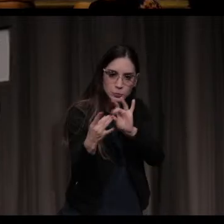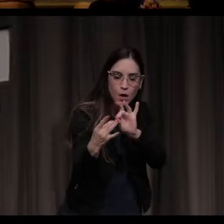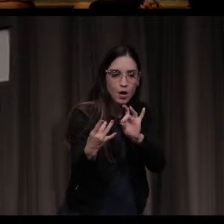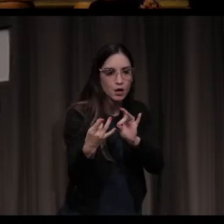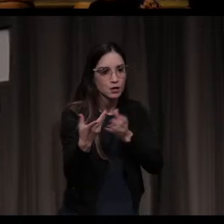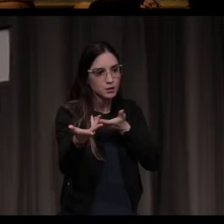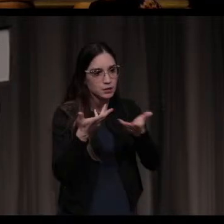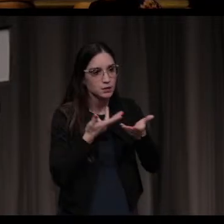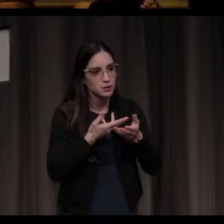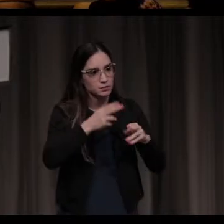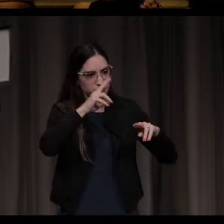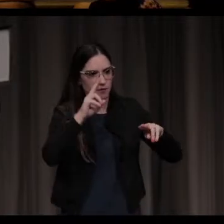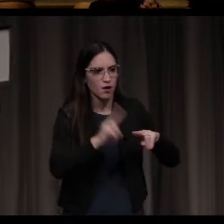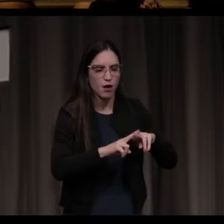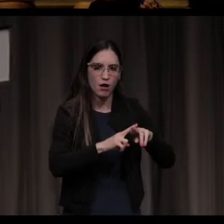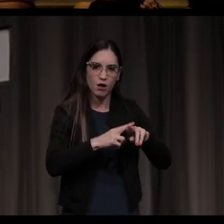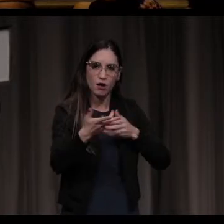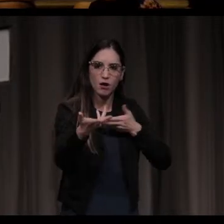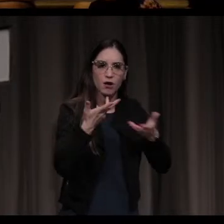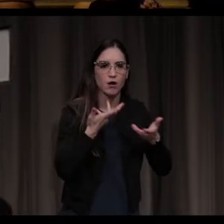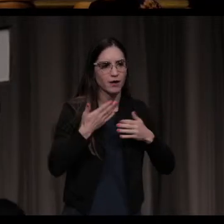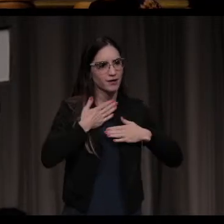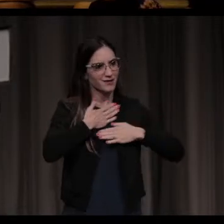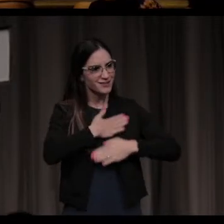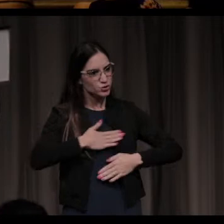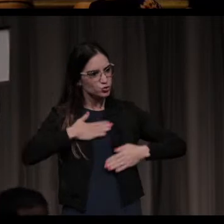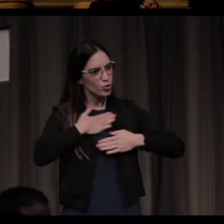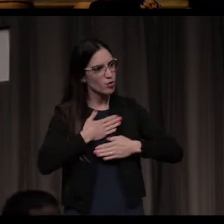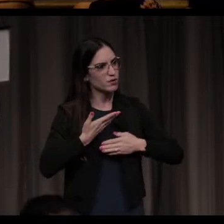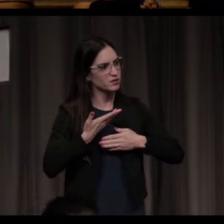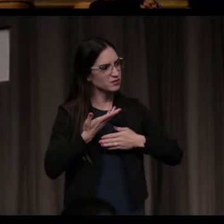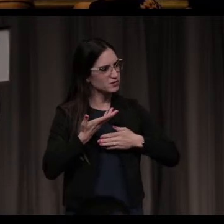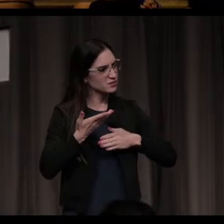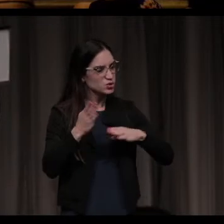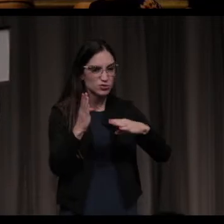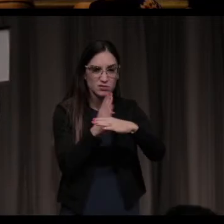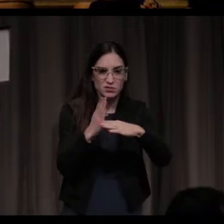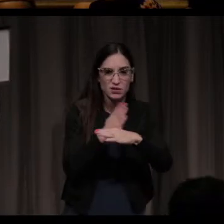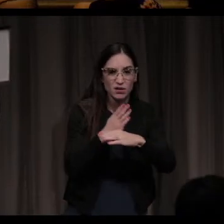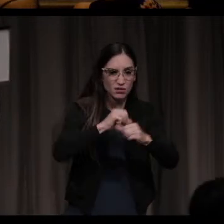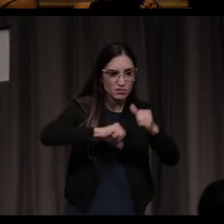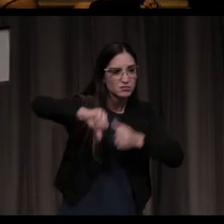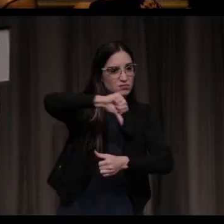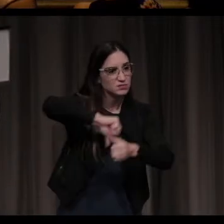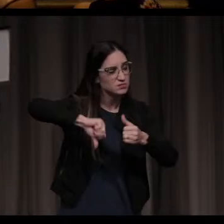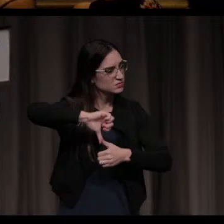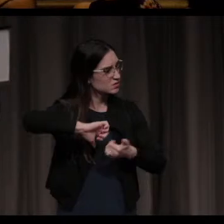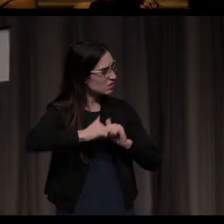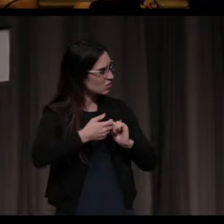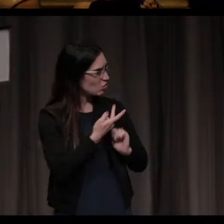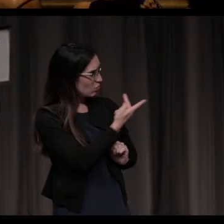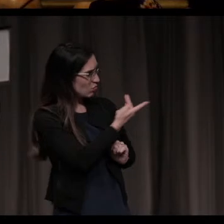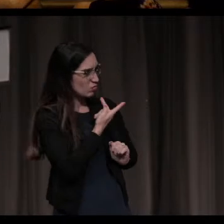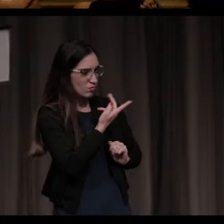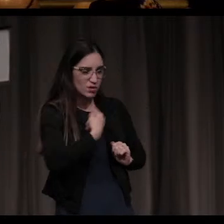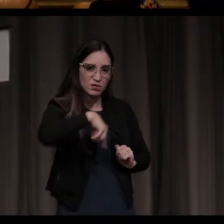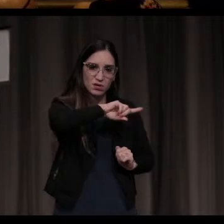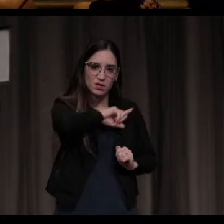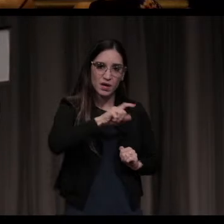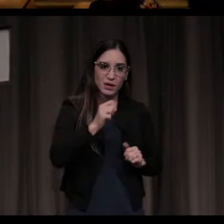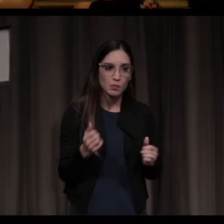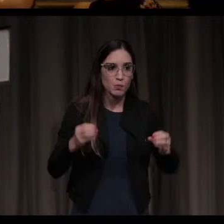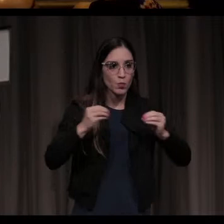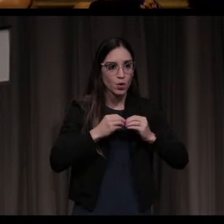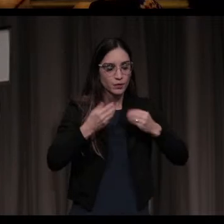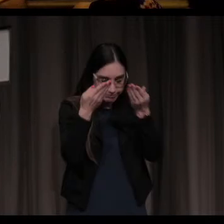celebrate, like, what's in our gardens, what can we share with each other, how can we sing and how can we dance, and how can we create opportunities